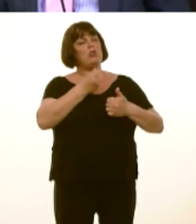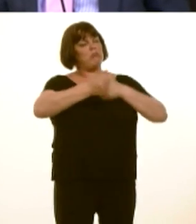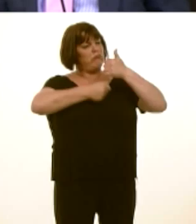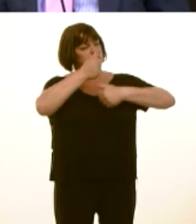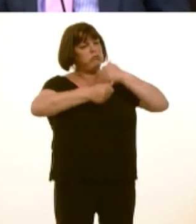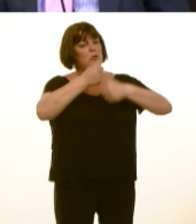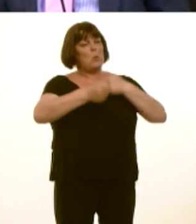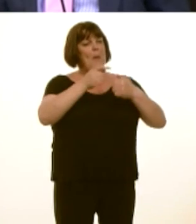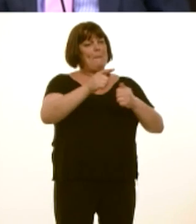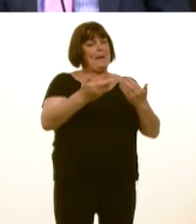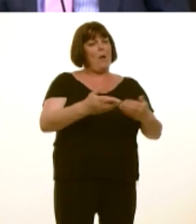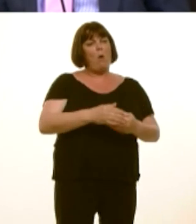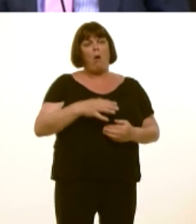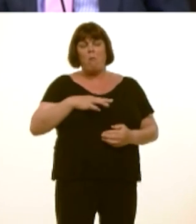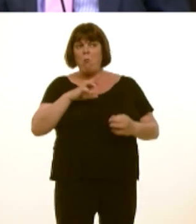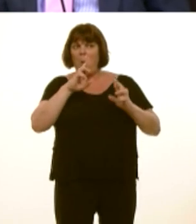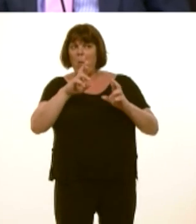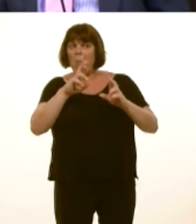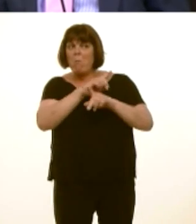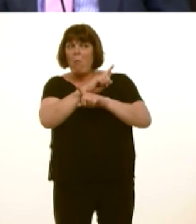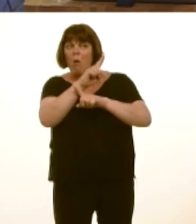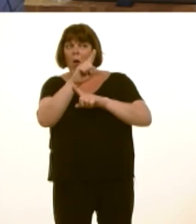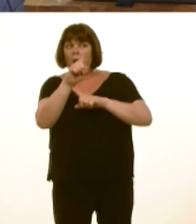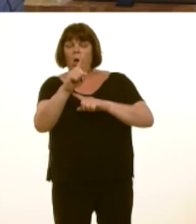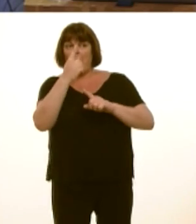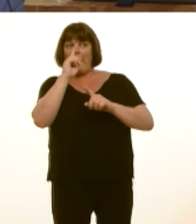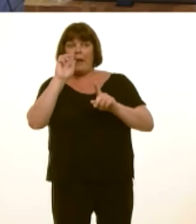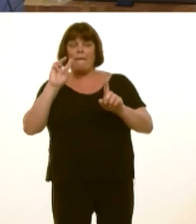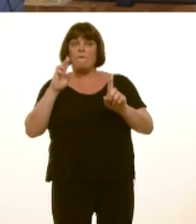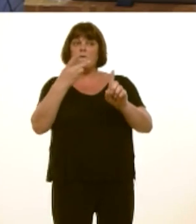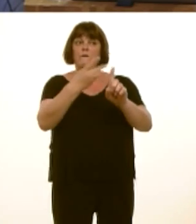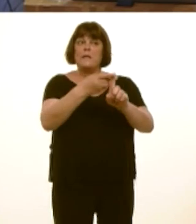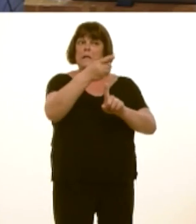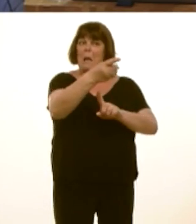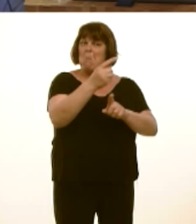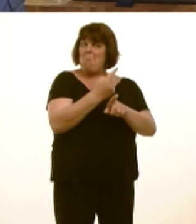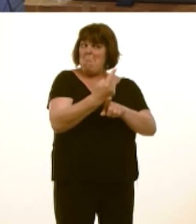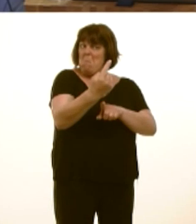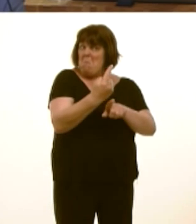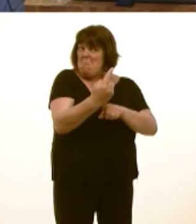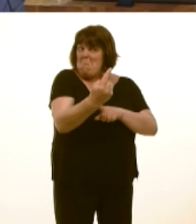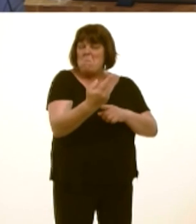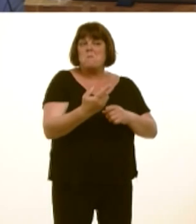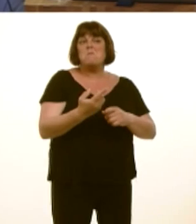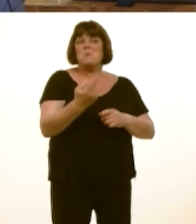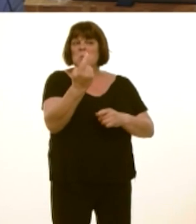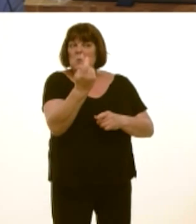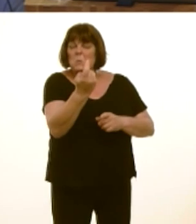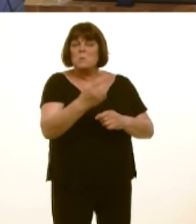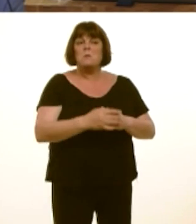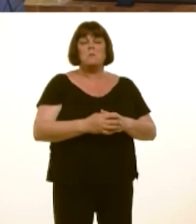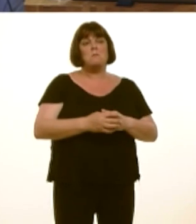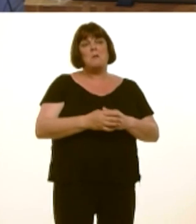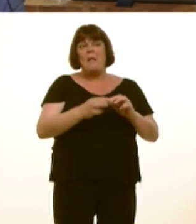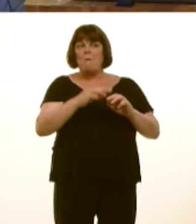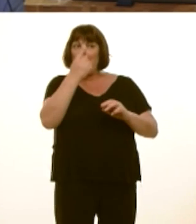course, and I hope to be able to go further than that over the next few days in terms of perhaps, if it's